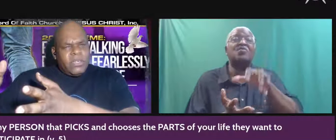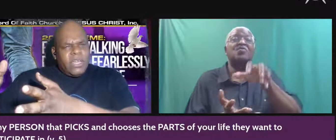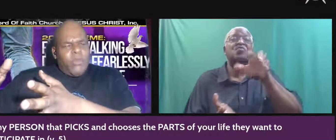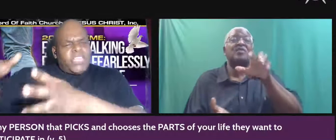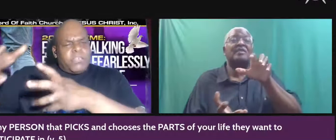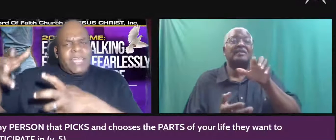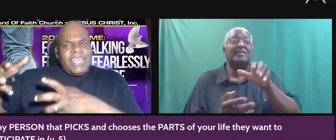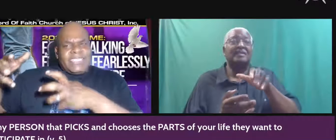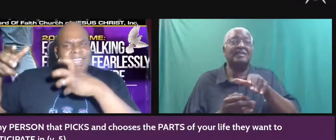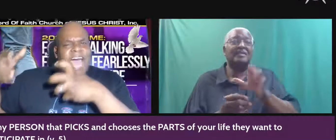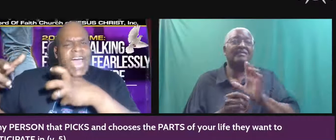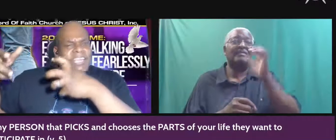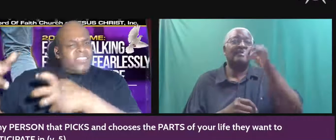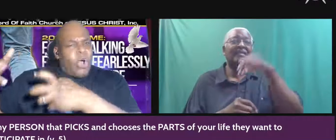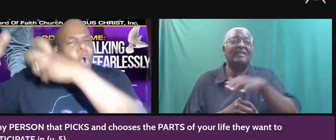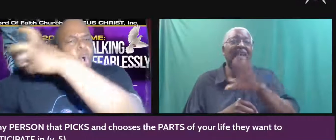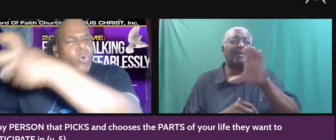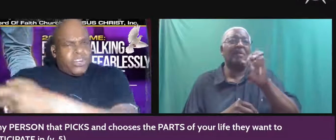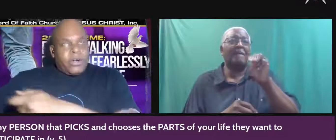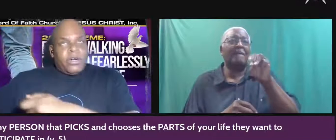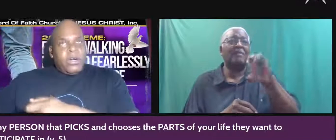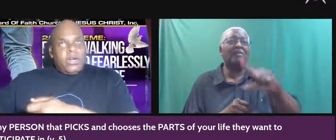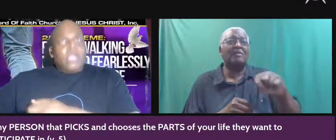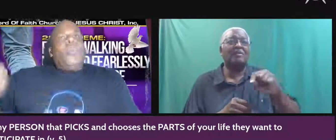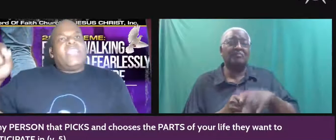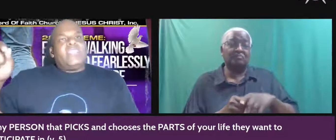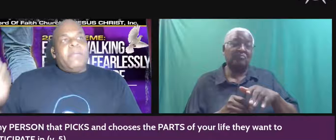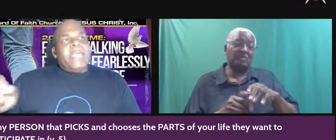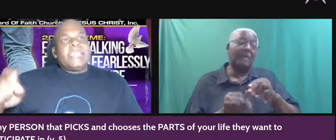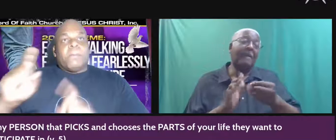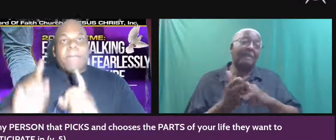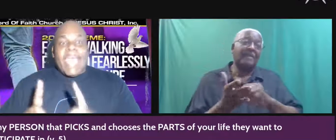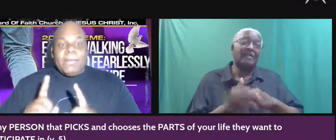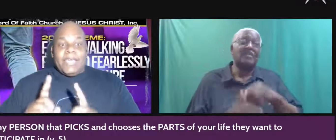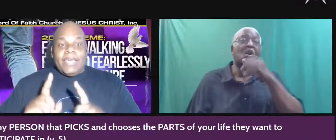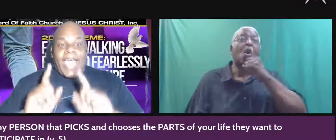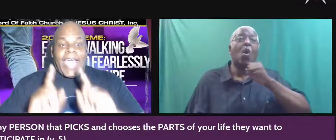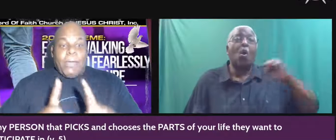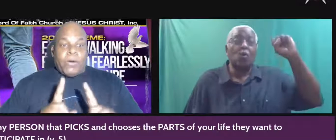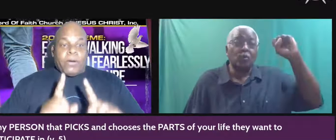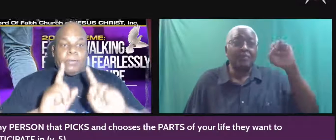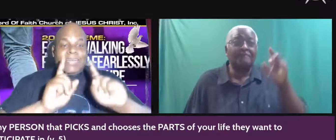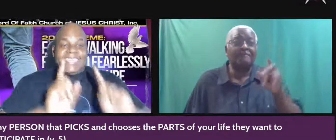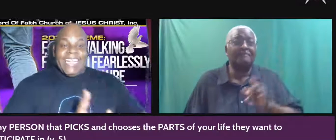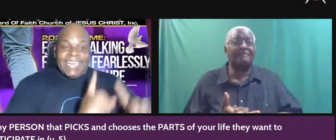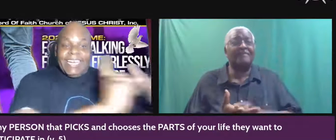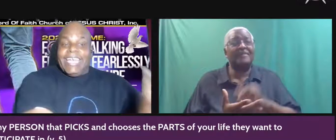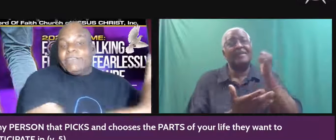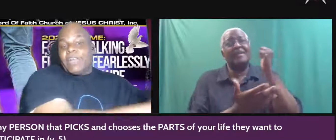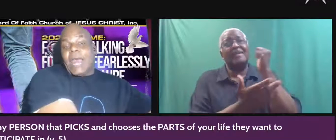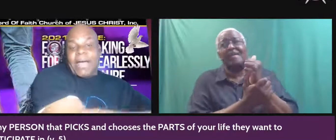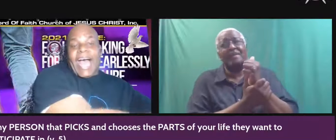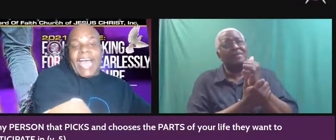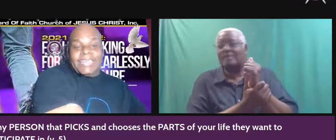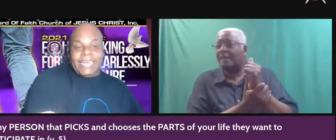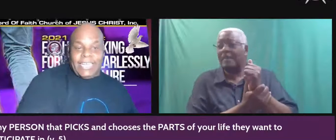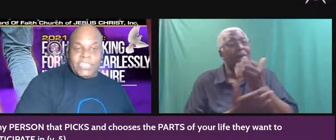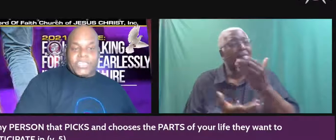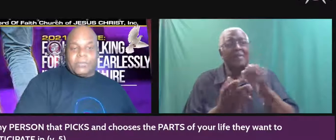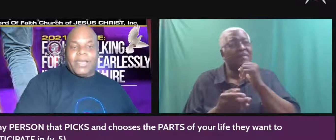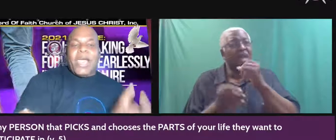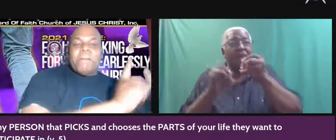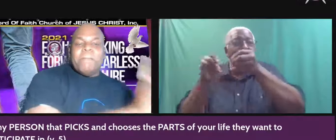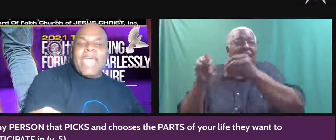camels, which means Lot is older, which means maybe Abram didn't leave Lot behind